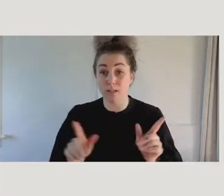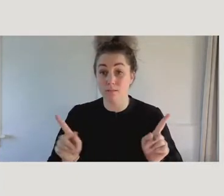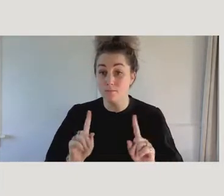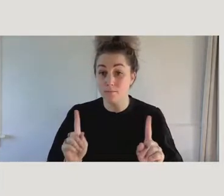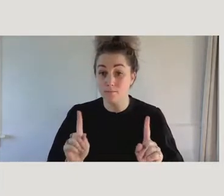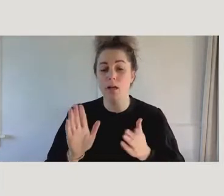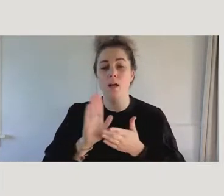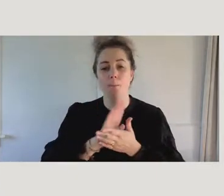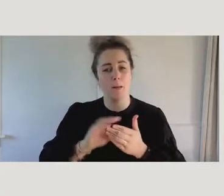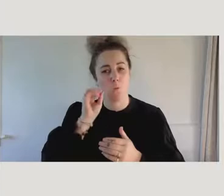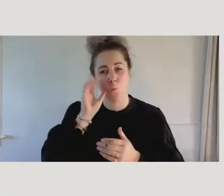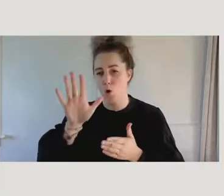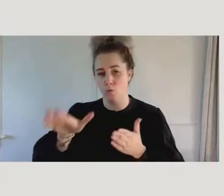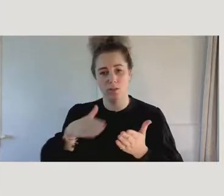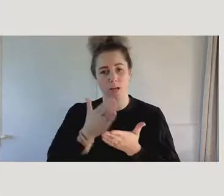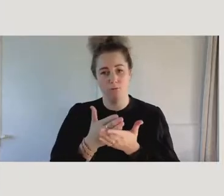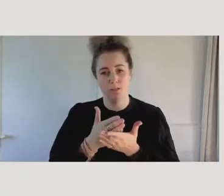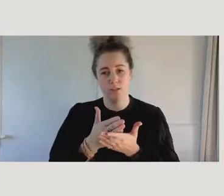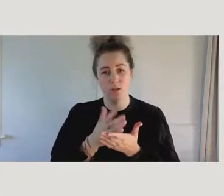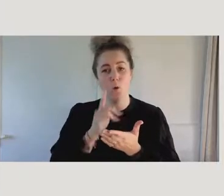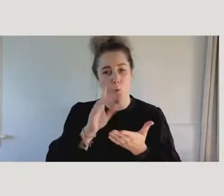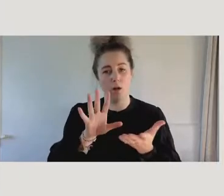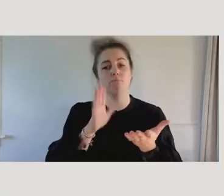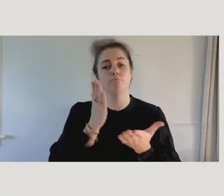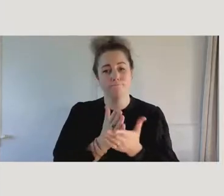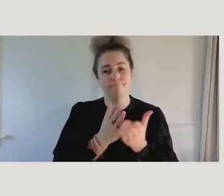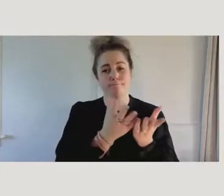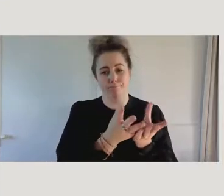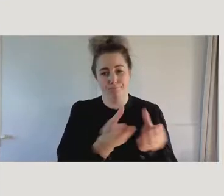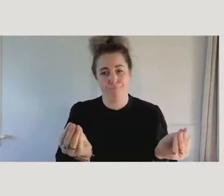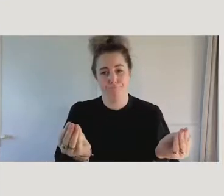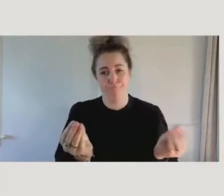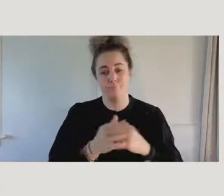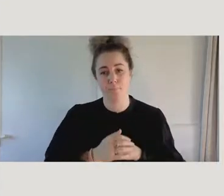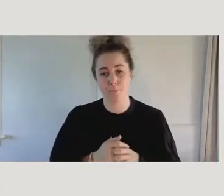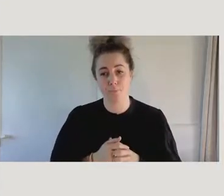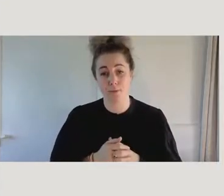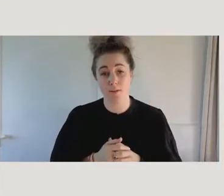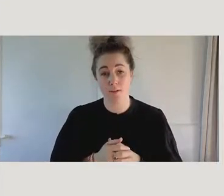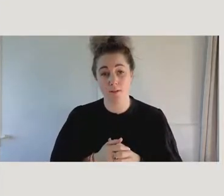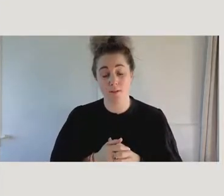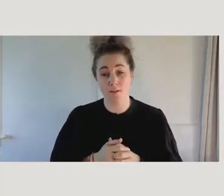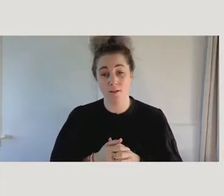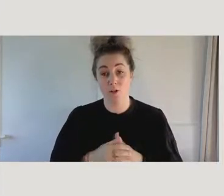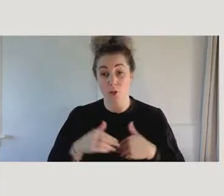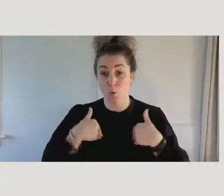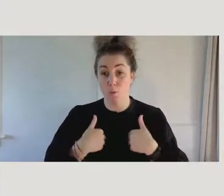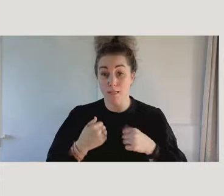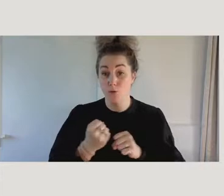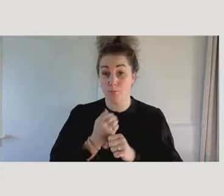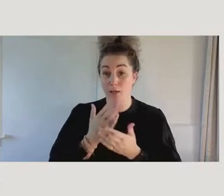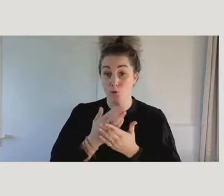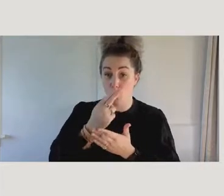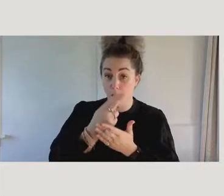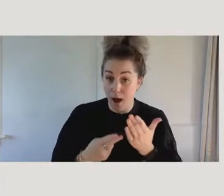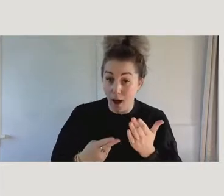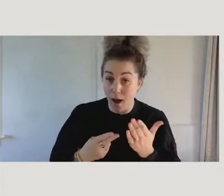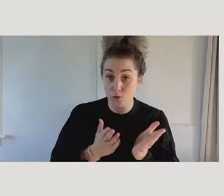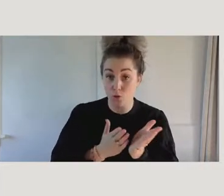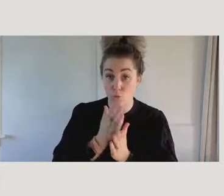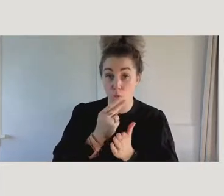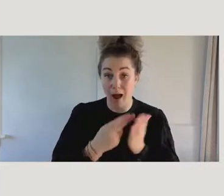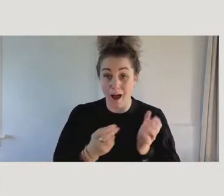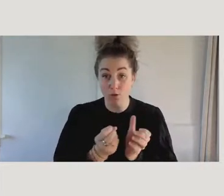that will guarantee its death so let's make that an art the art of